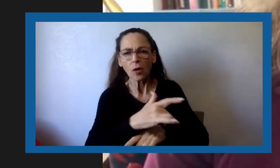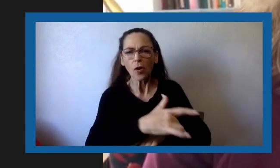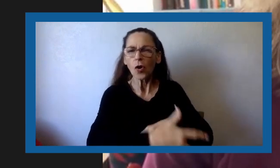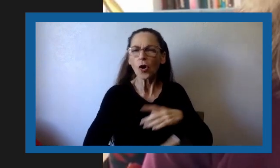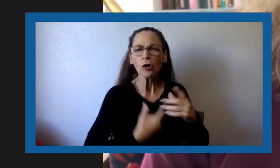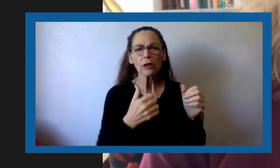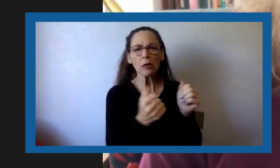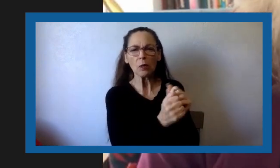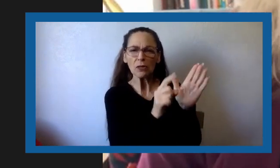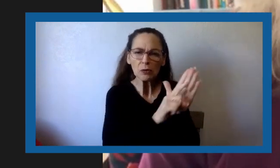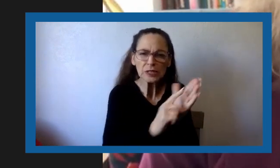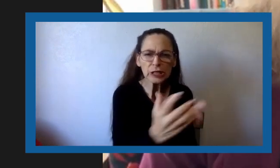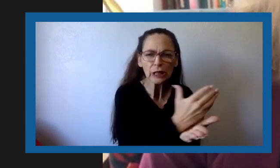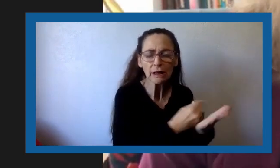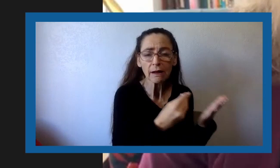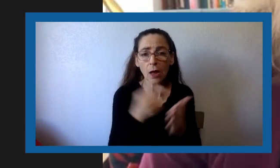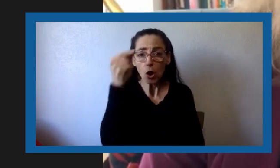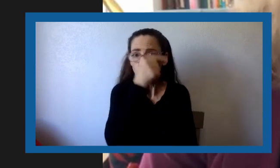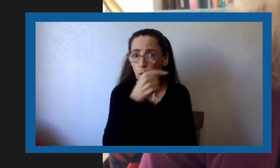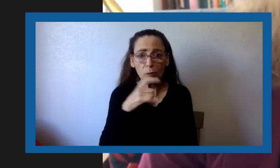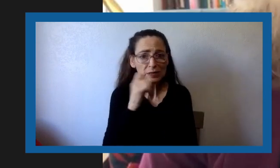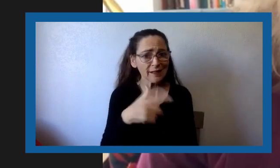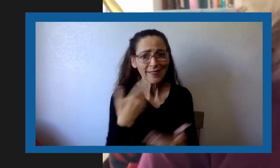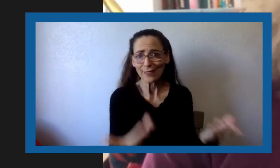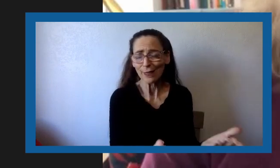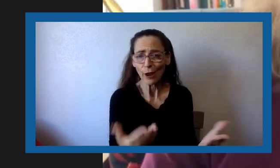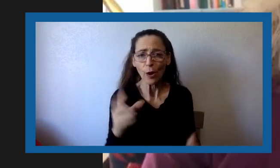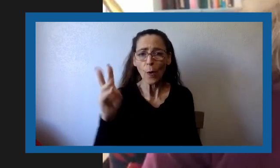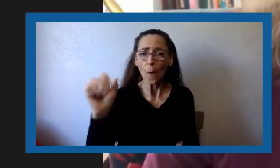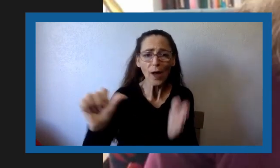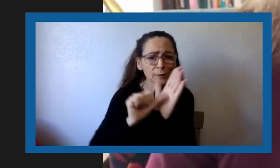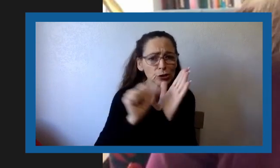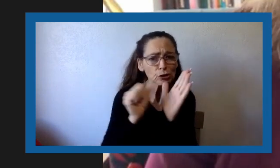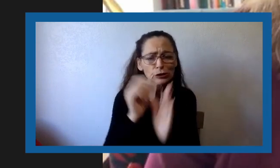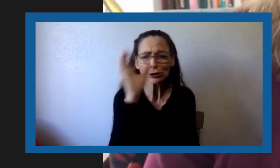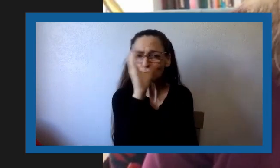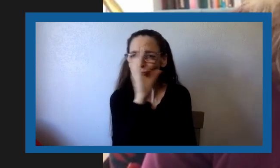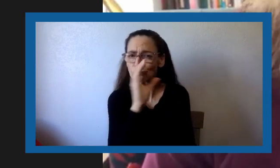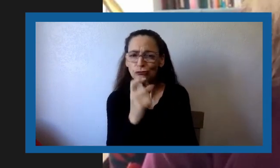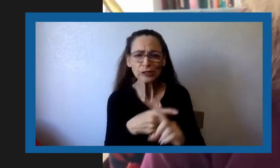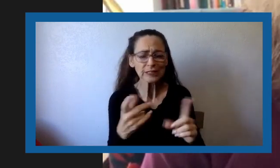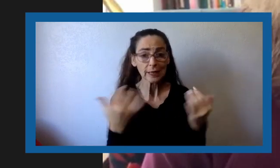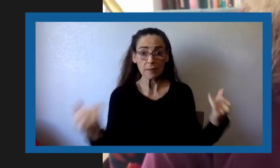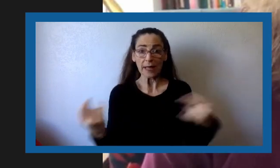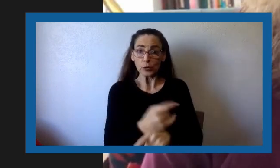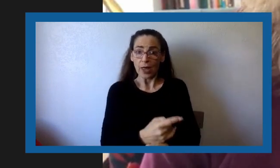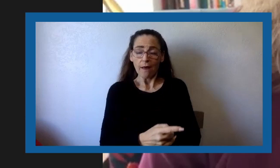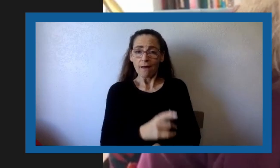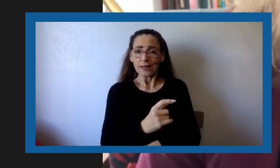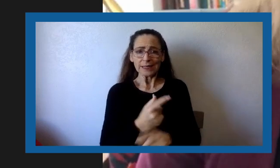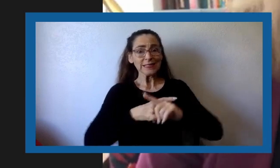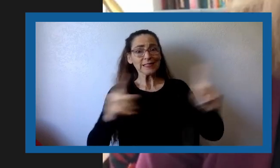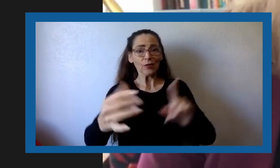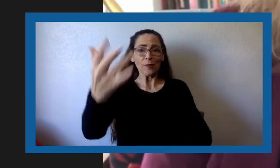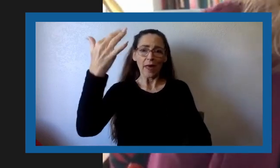point. Google isn't really around. You're not really doing web searches in the same way that we do today. A lot